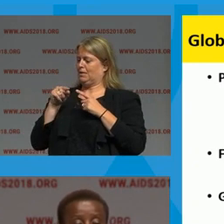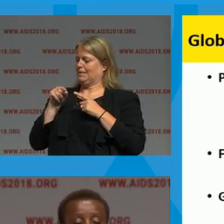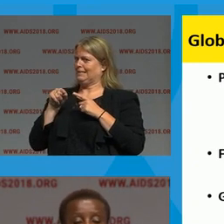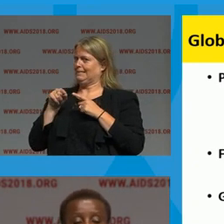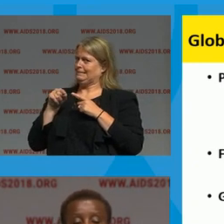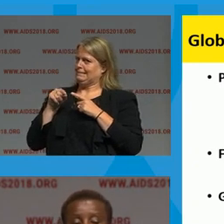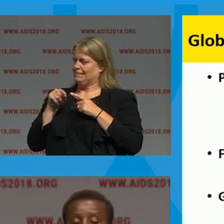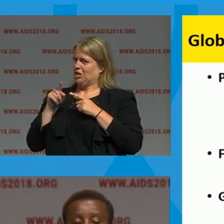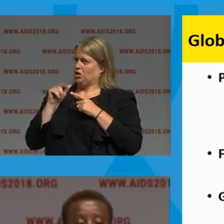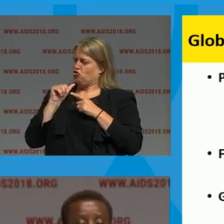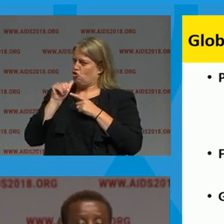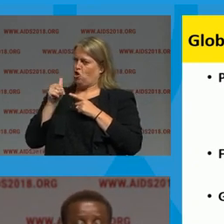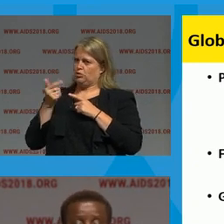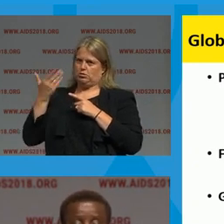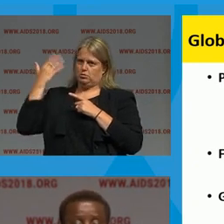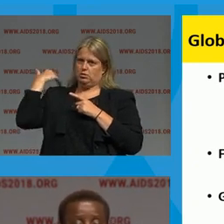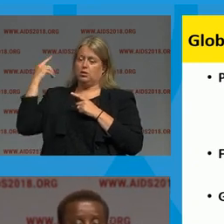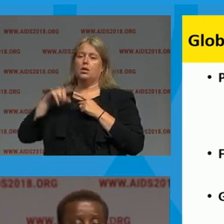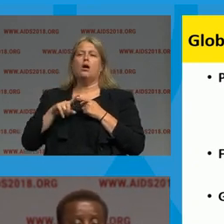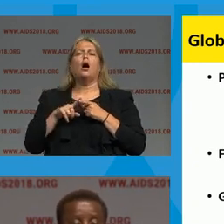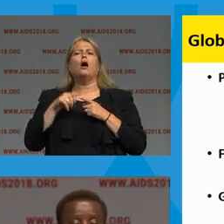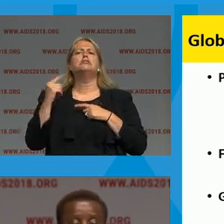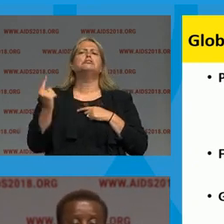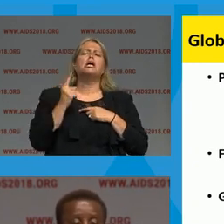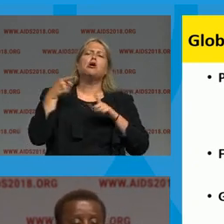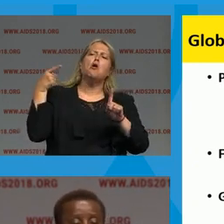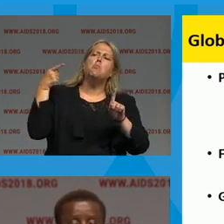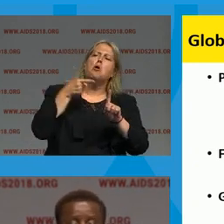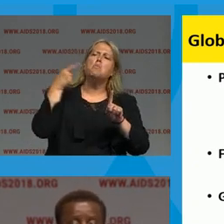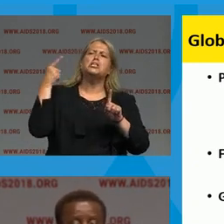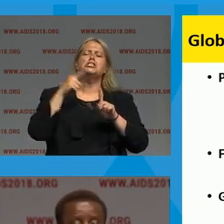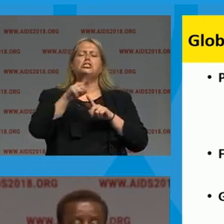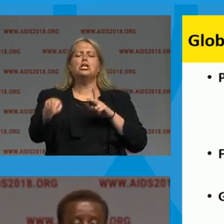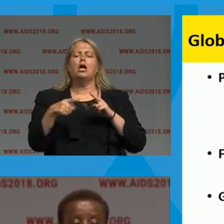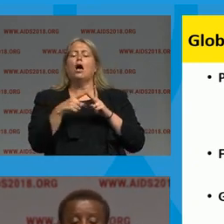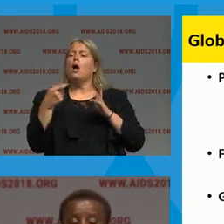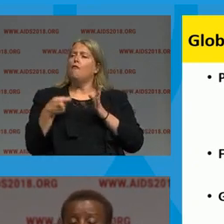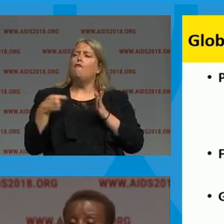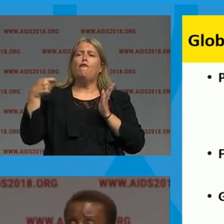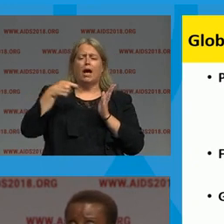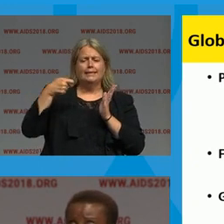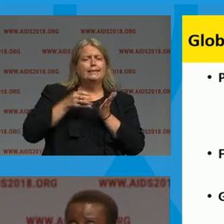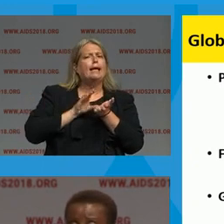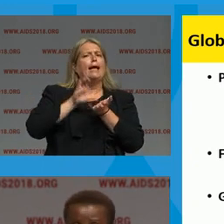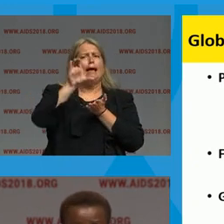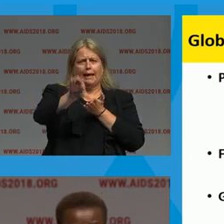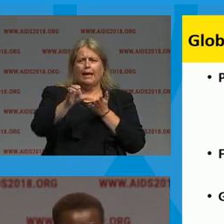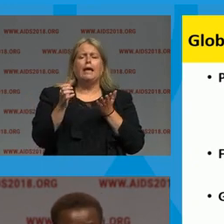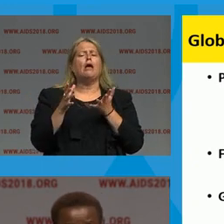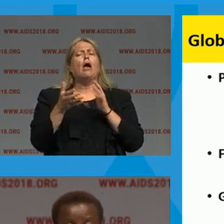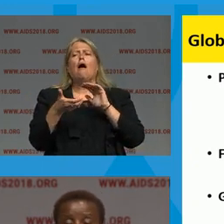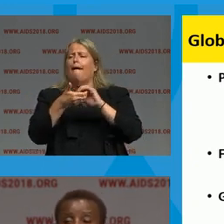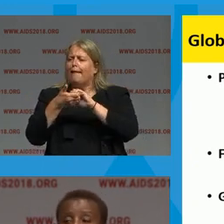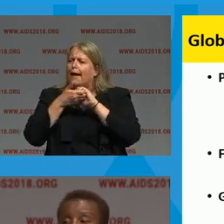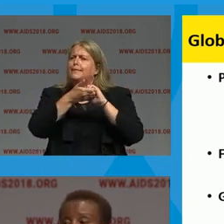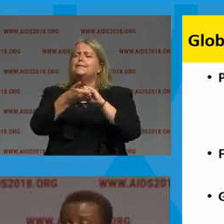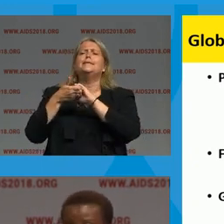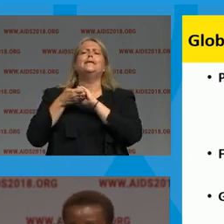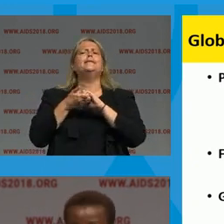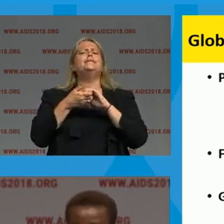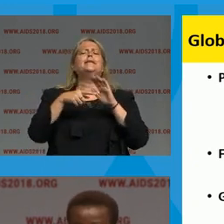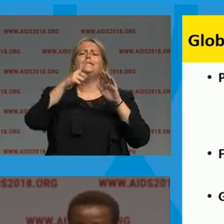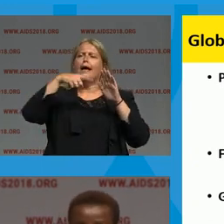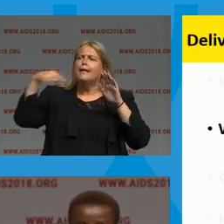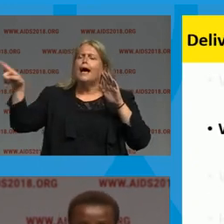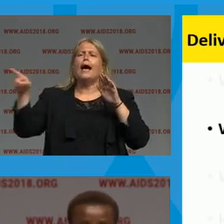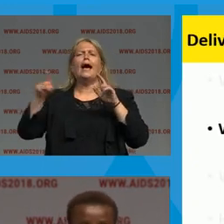should. There were single-purpose vehicles created, there was funding mechanisms, there was alliances, there was data, and there was